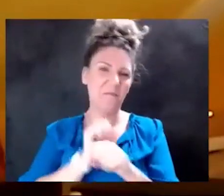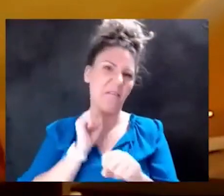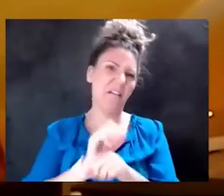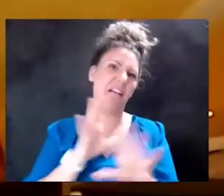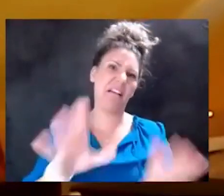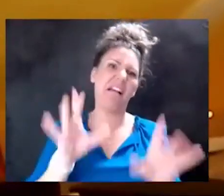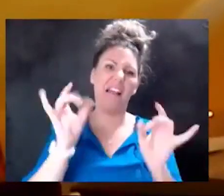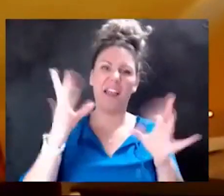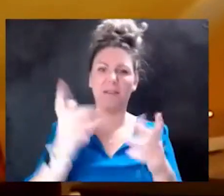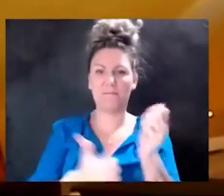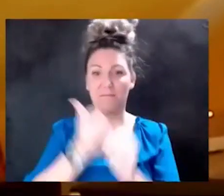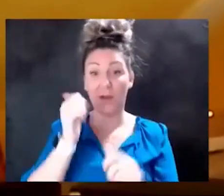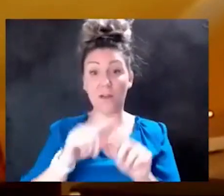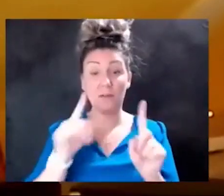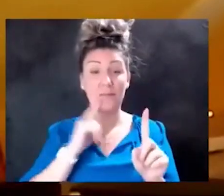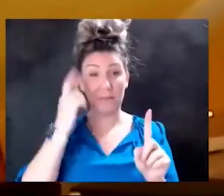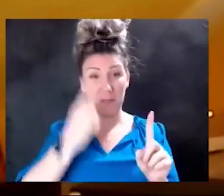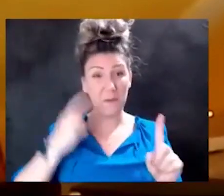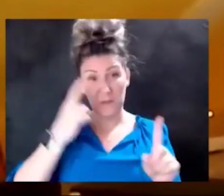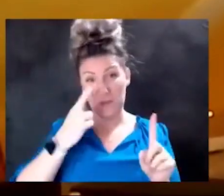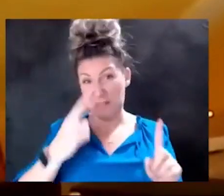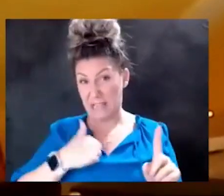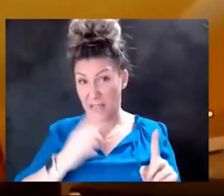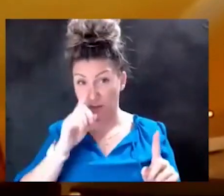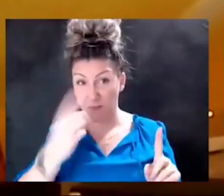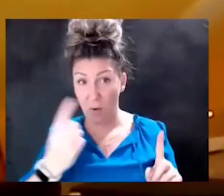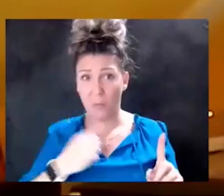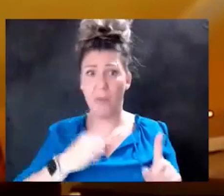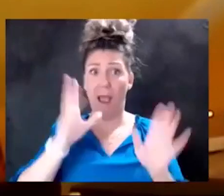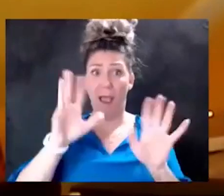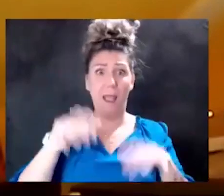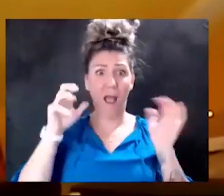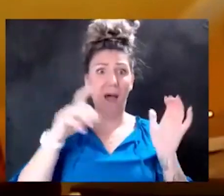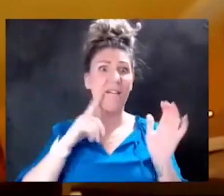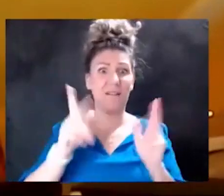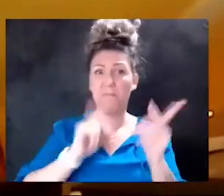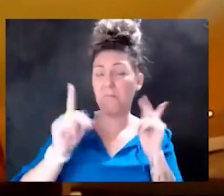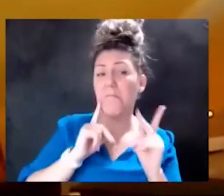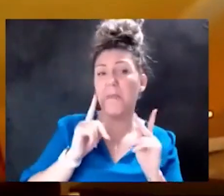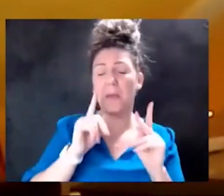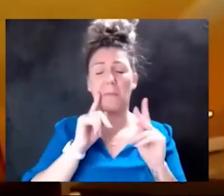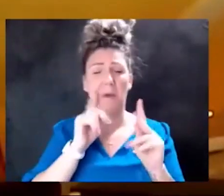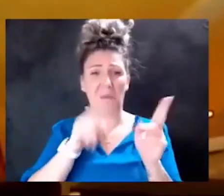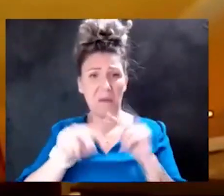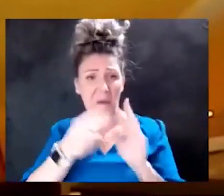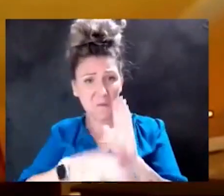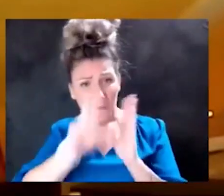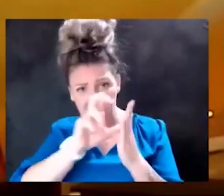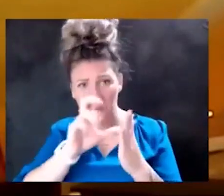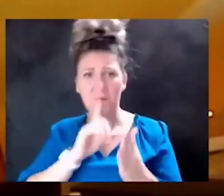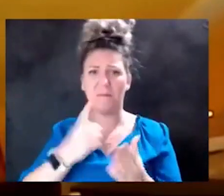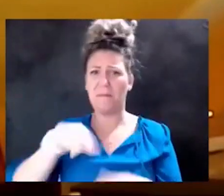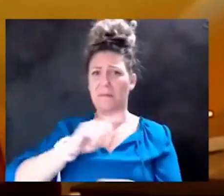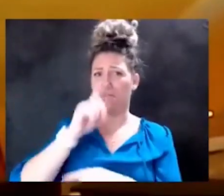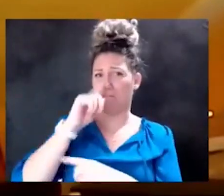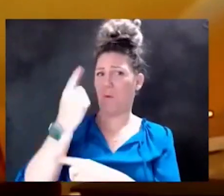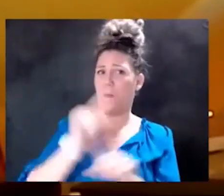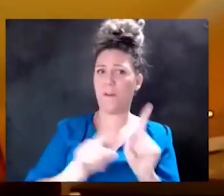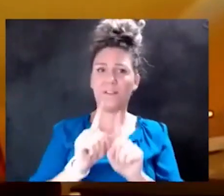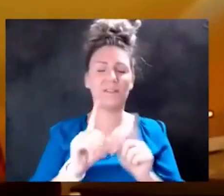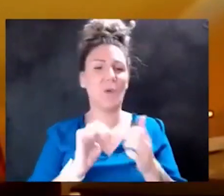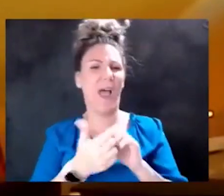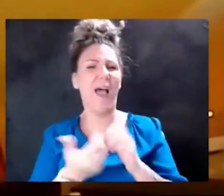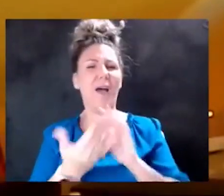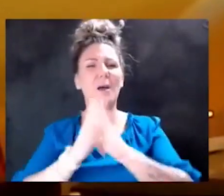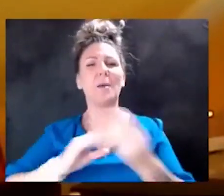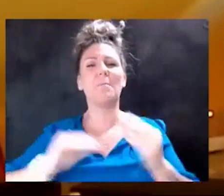I realized if I was bored, my audience was definitely going to be bored. So I started to think about ways that I could make those numbers more exciting for